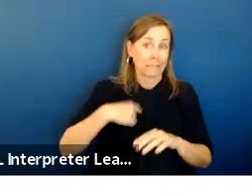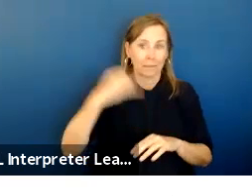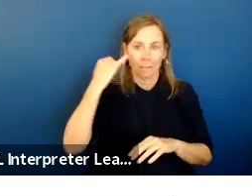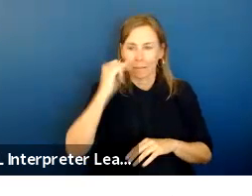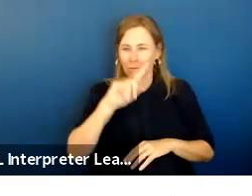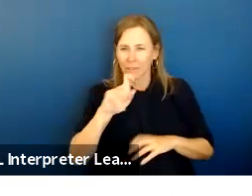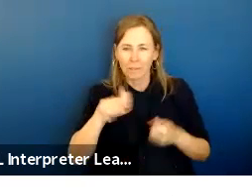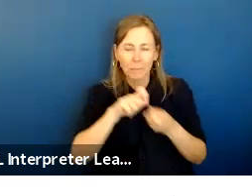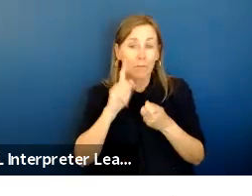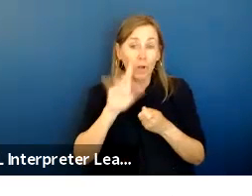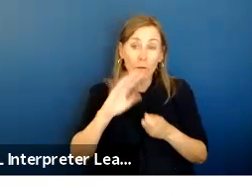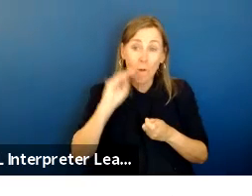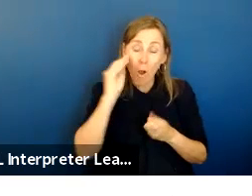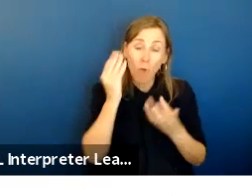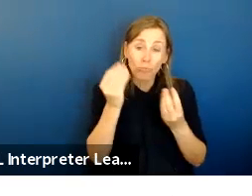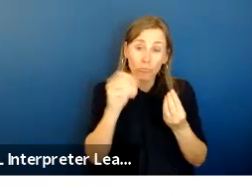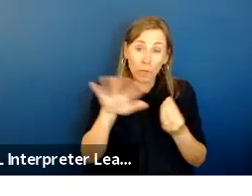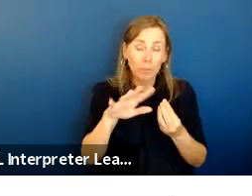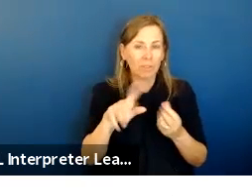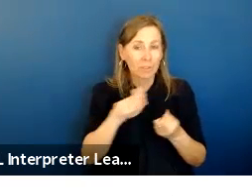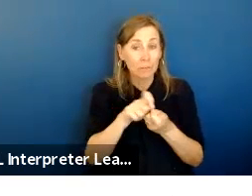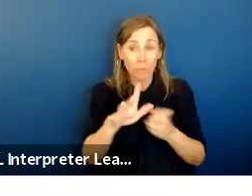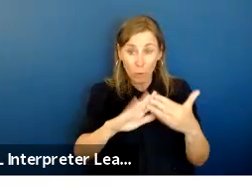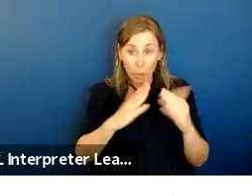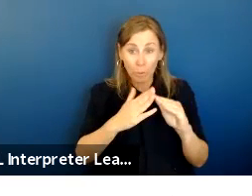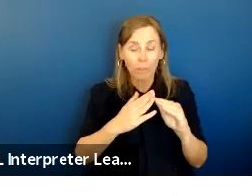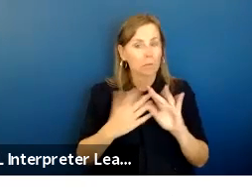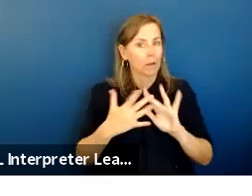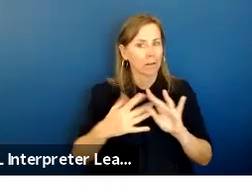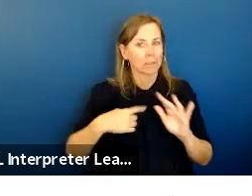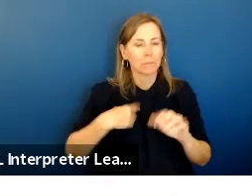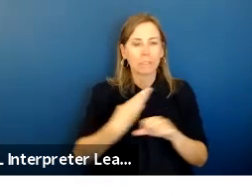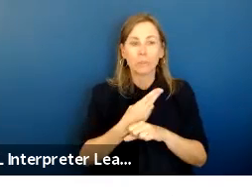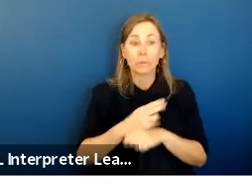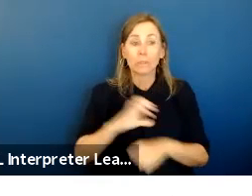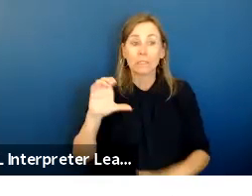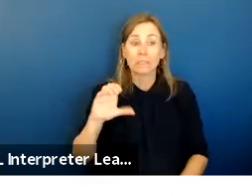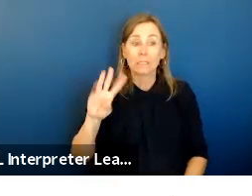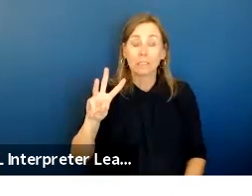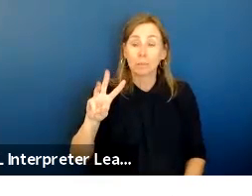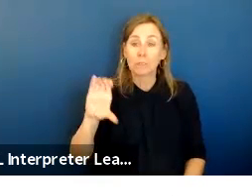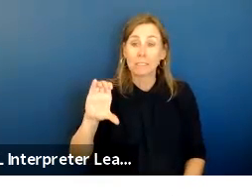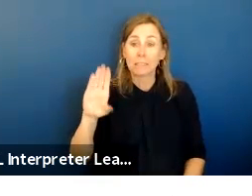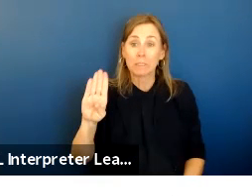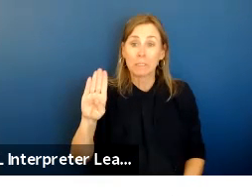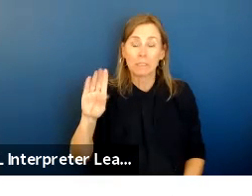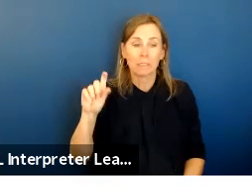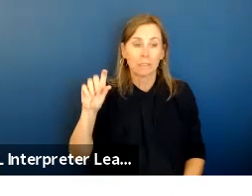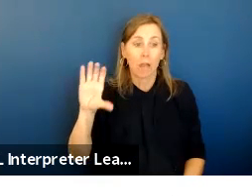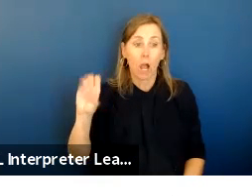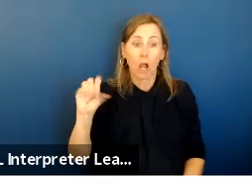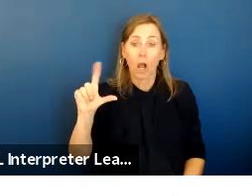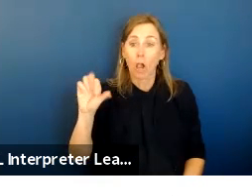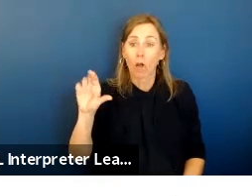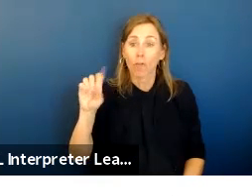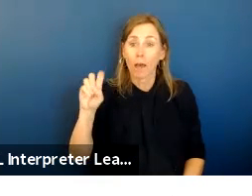or specific to your community. So please don't hesitate, go to cwcbcolorado.gov, and we're happy to